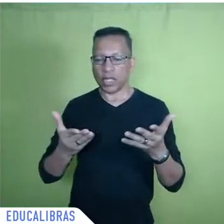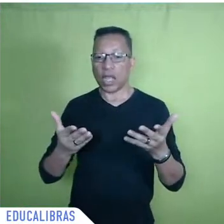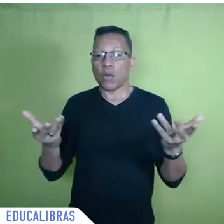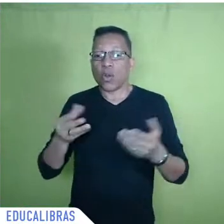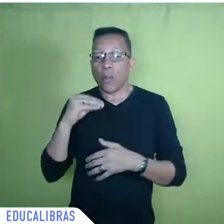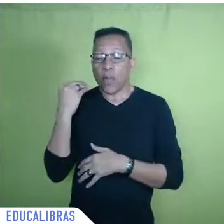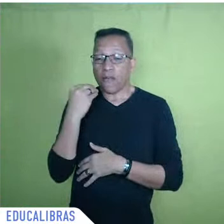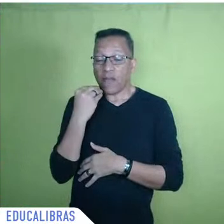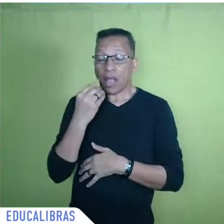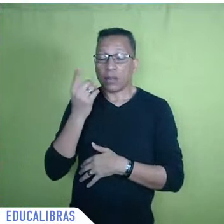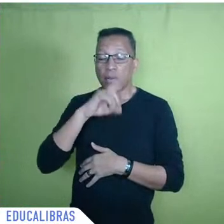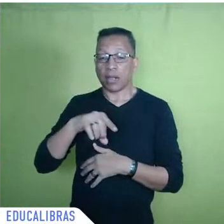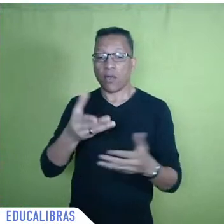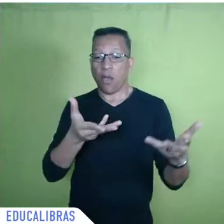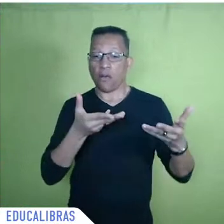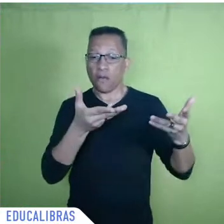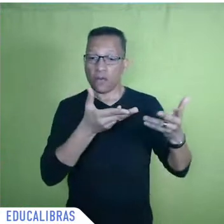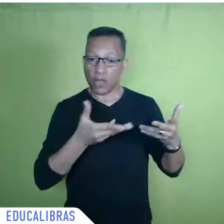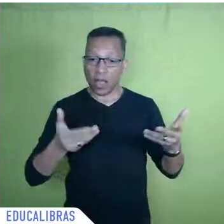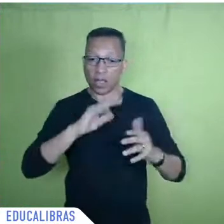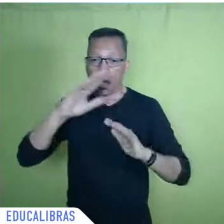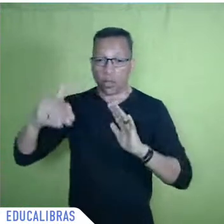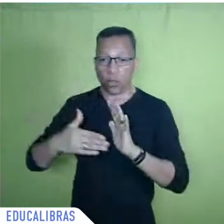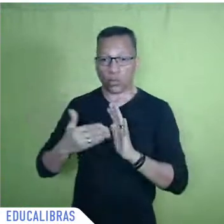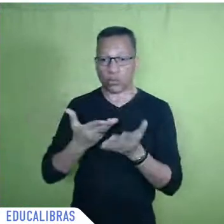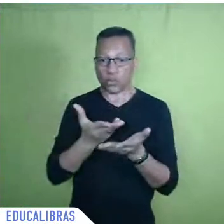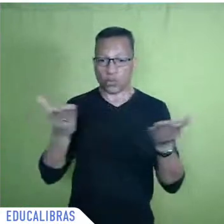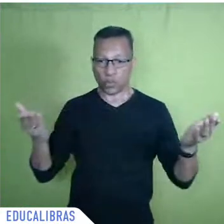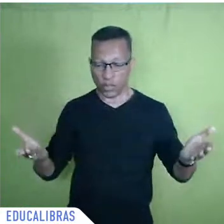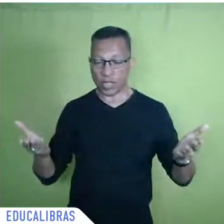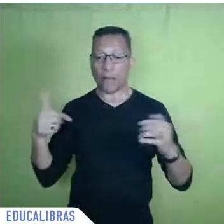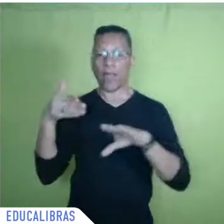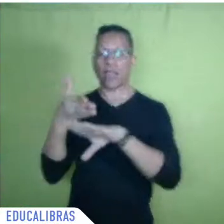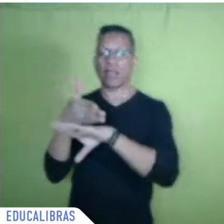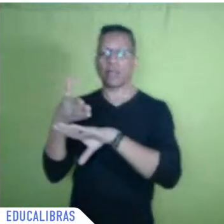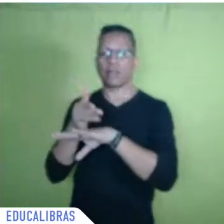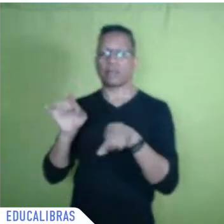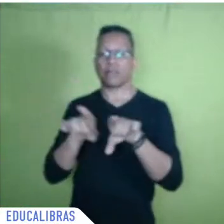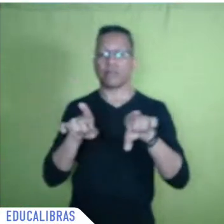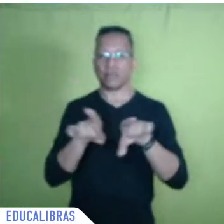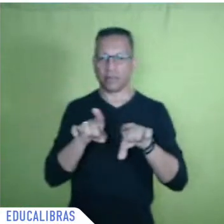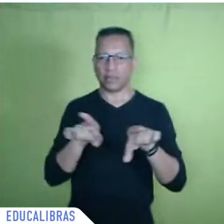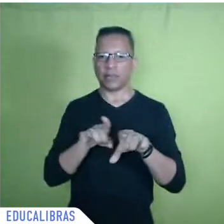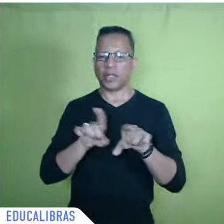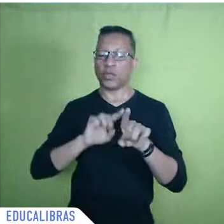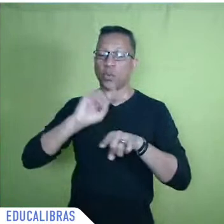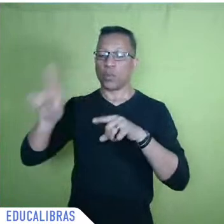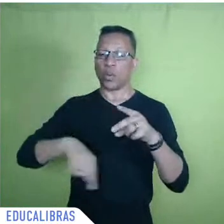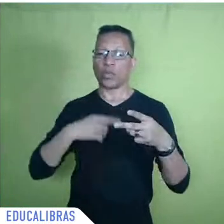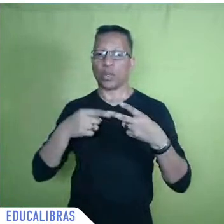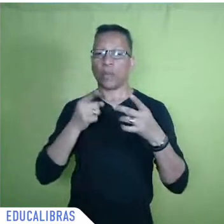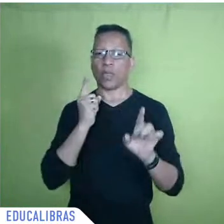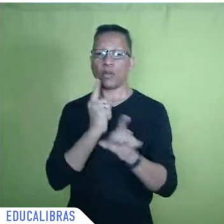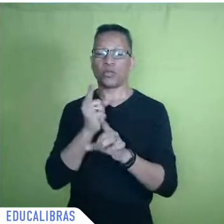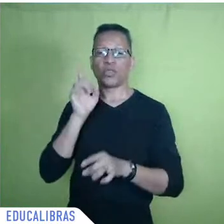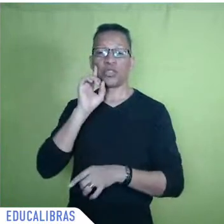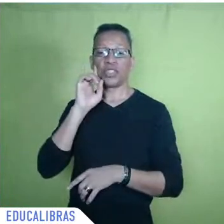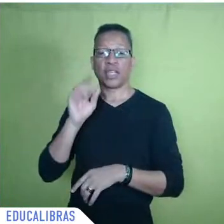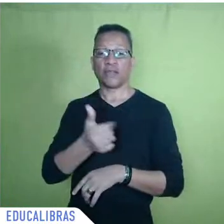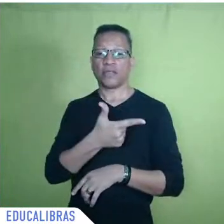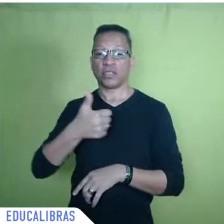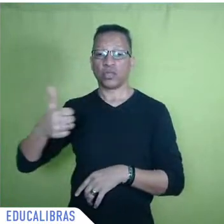start today's panel, I would like to take this opportunity to invite everyone to attend our next